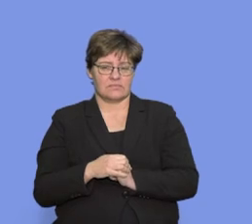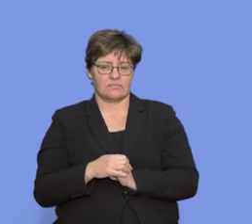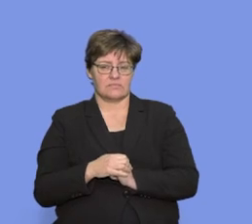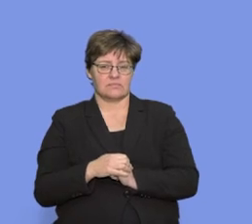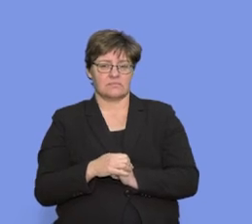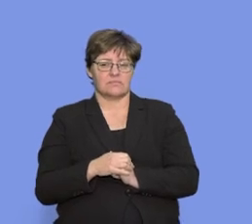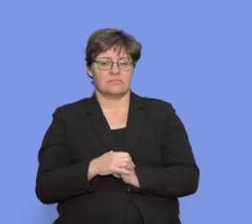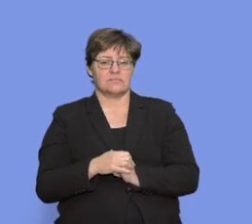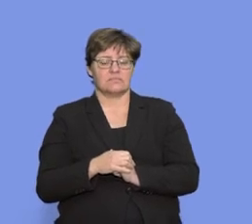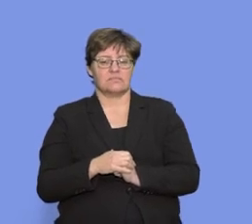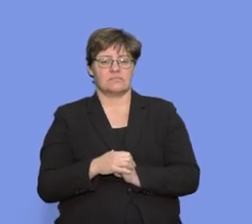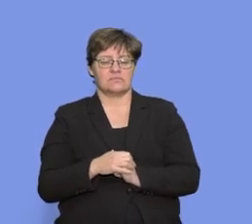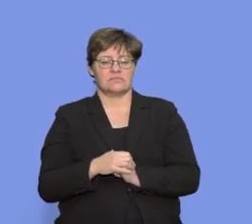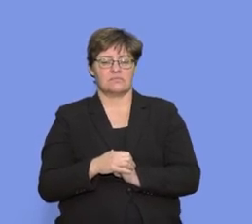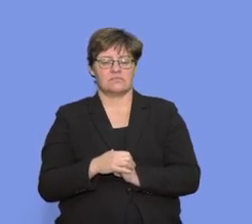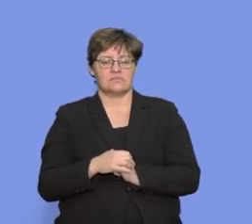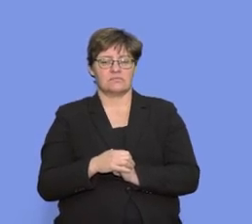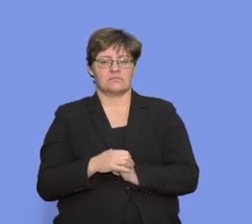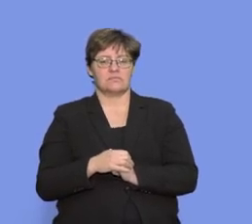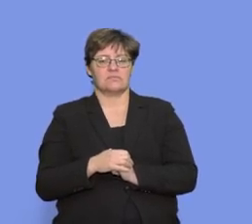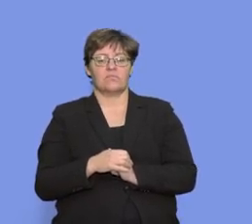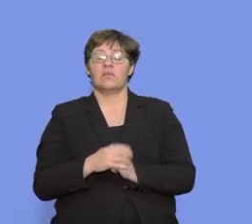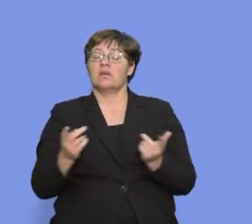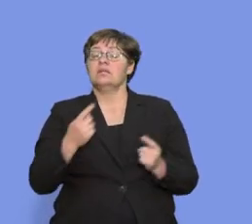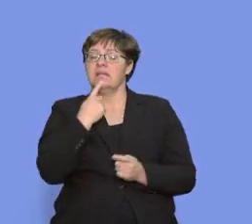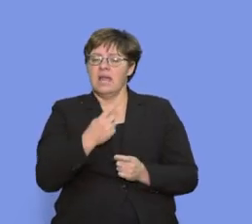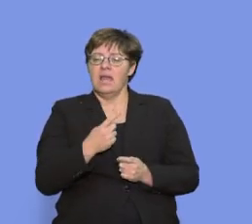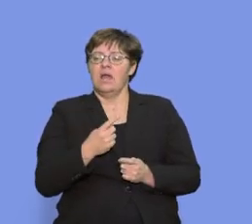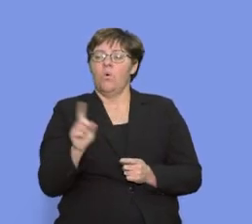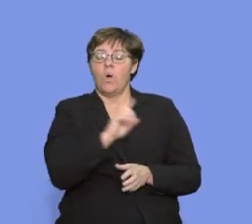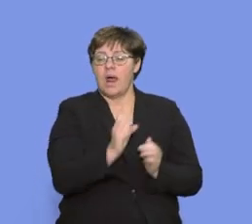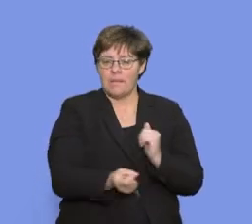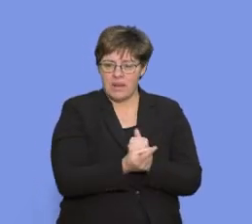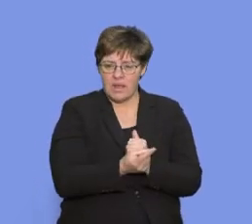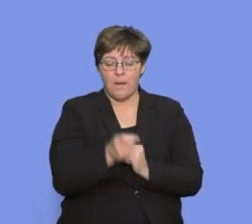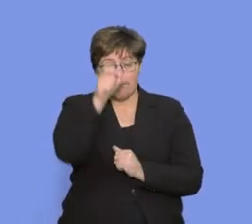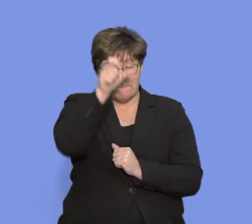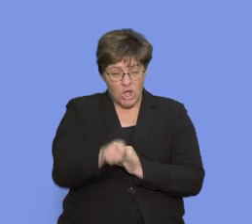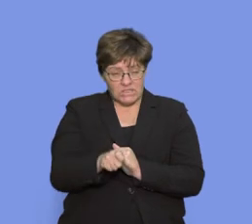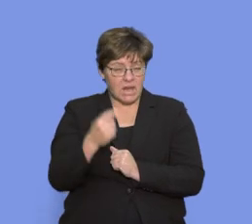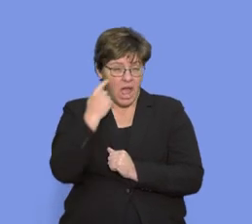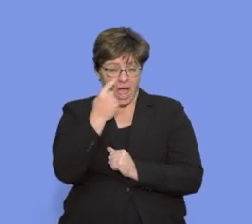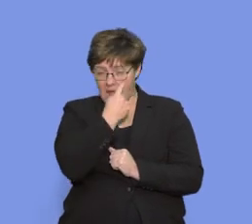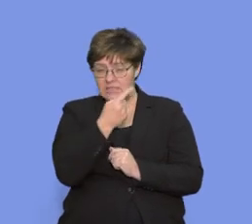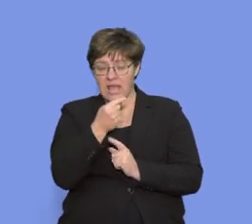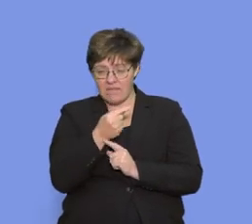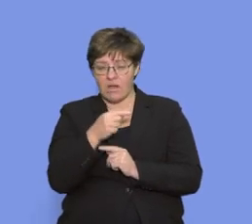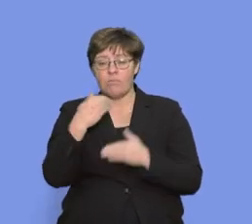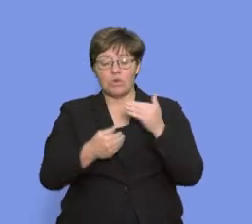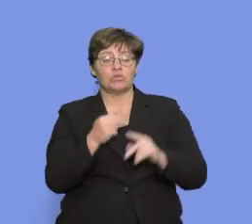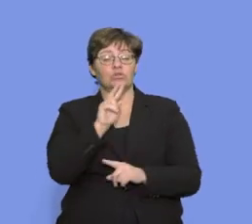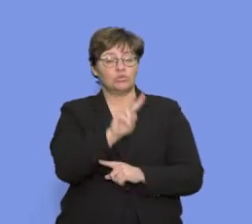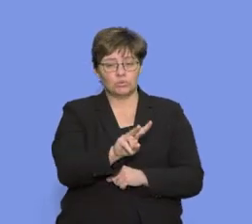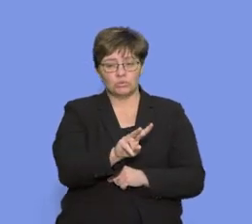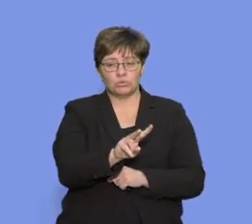Right, the little muscles in the iris. State the consequence to the person's vision if the process in